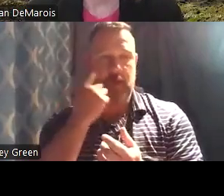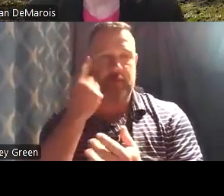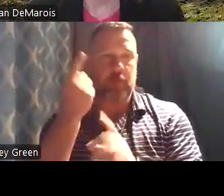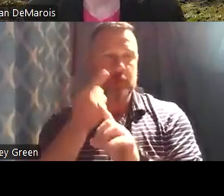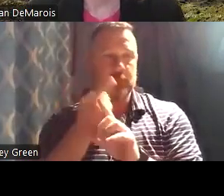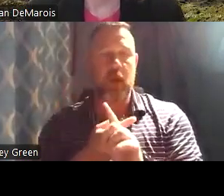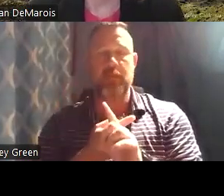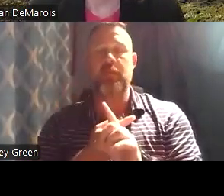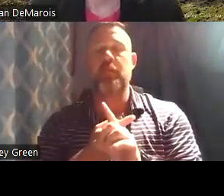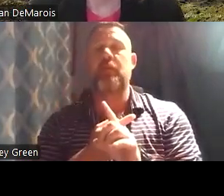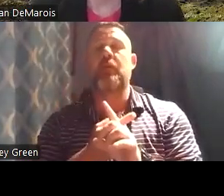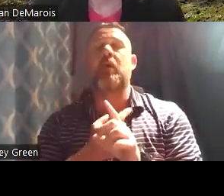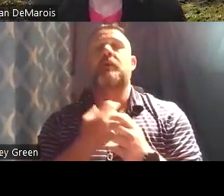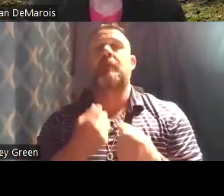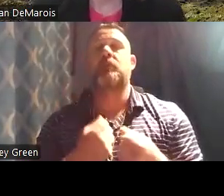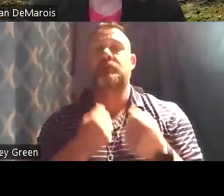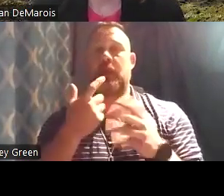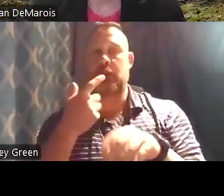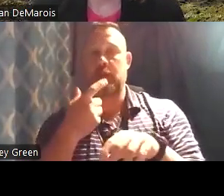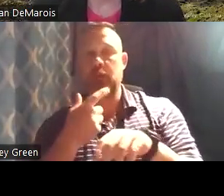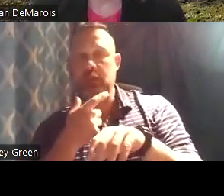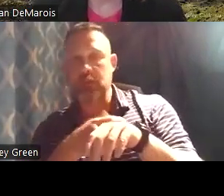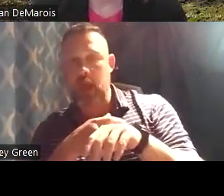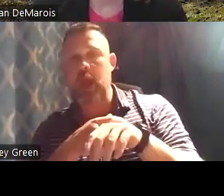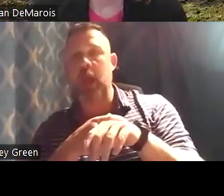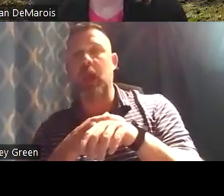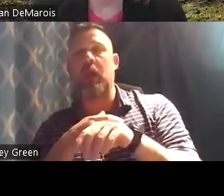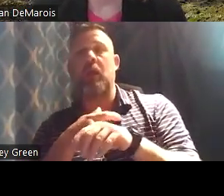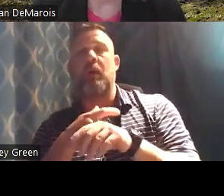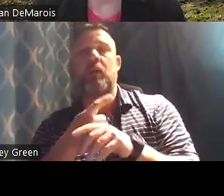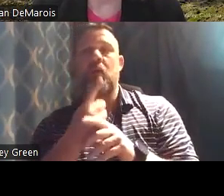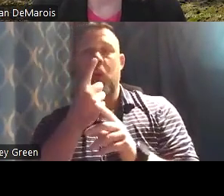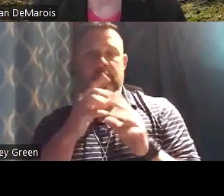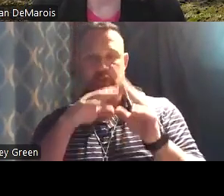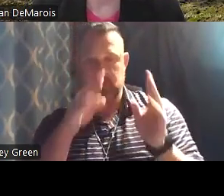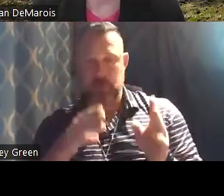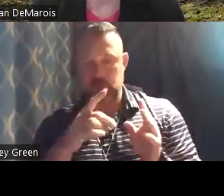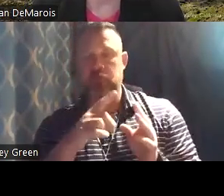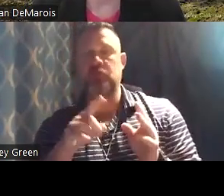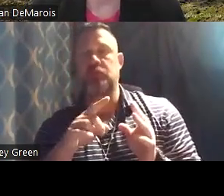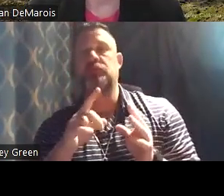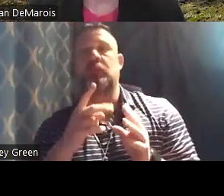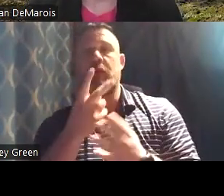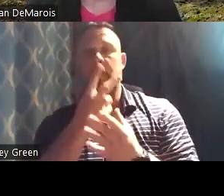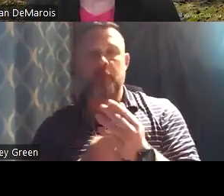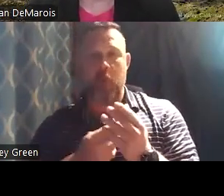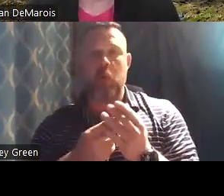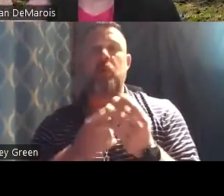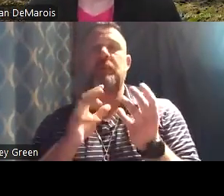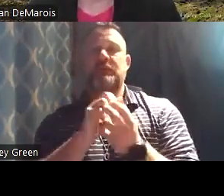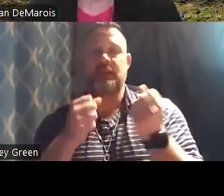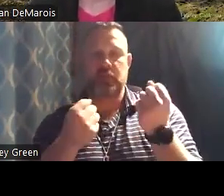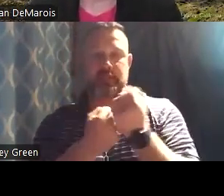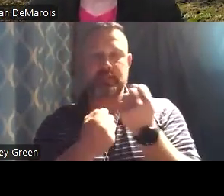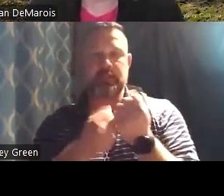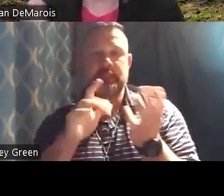month. I was able to spend some time at one of the shelters and both of the disaster assistance